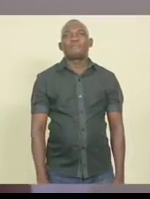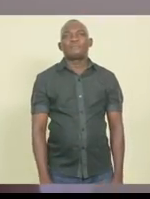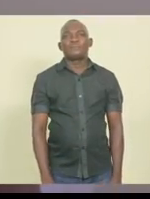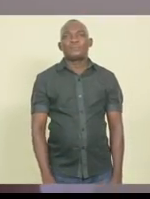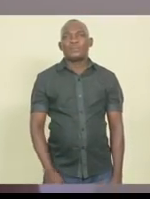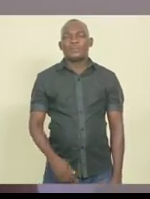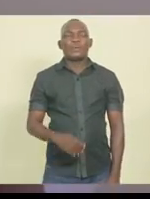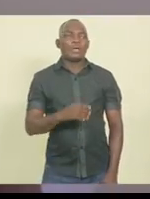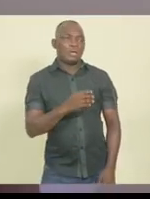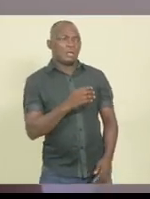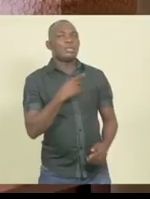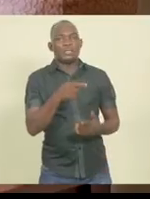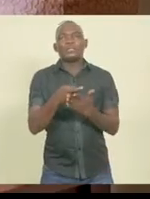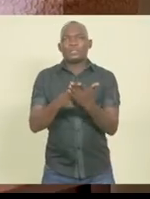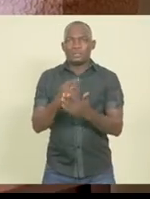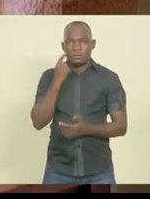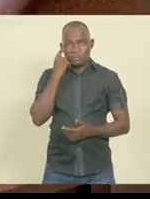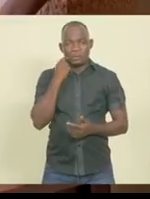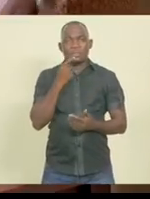I need to talk to you about something.